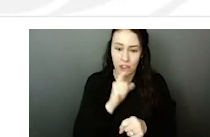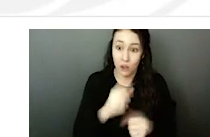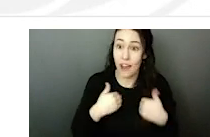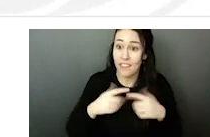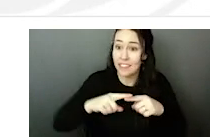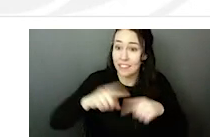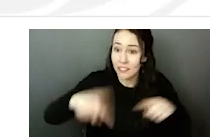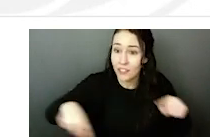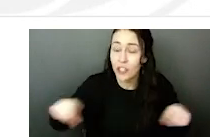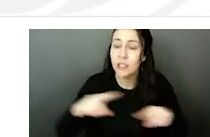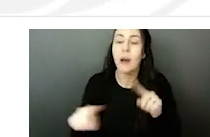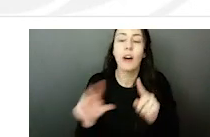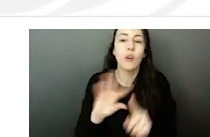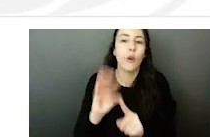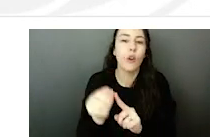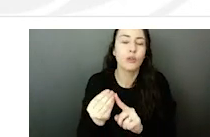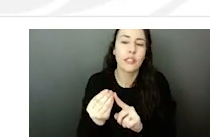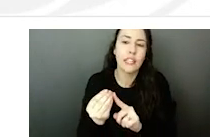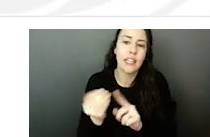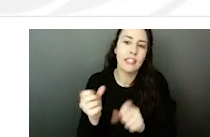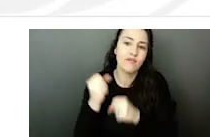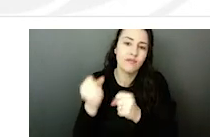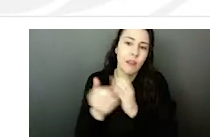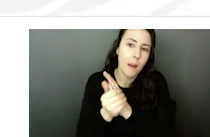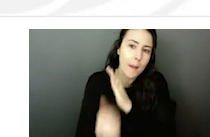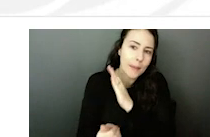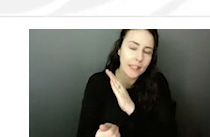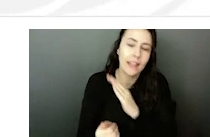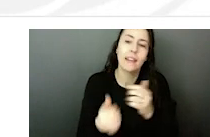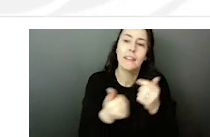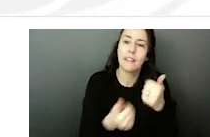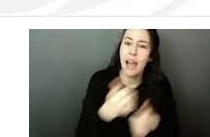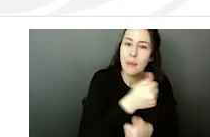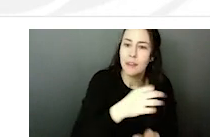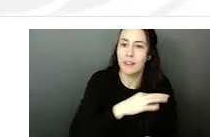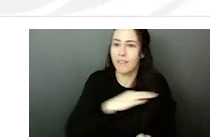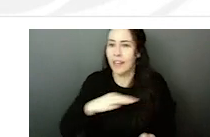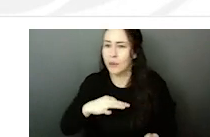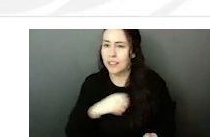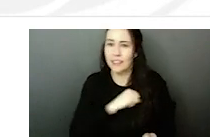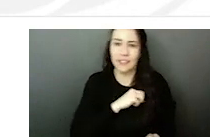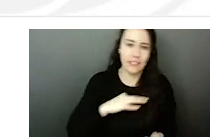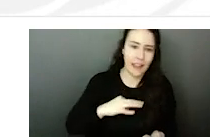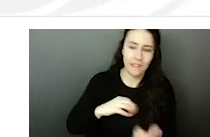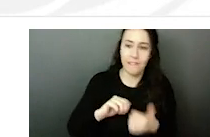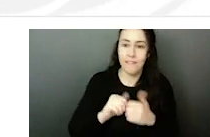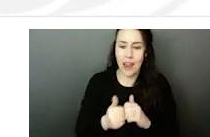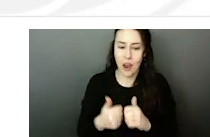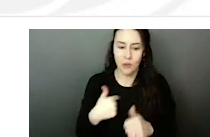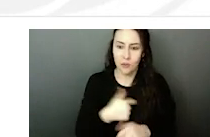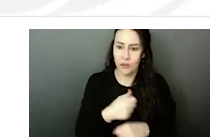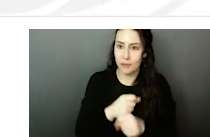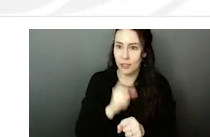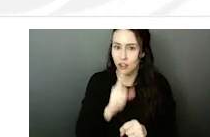diverse, but culturally competent administrators, faculty, and staff? How do we make sure we have culturally responsive